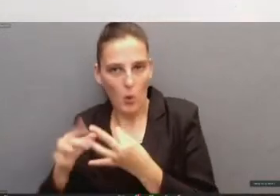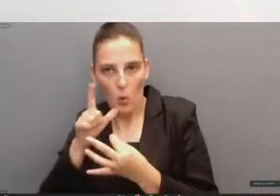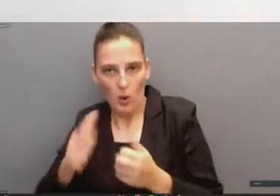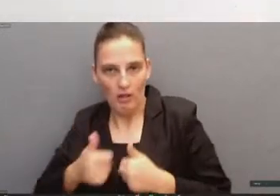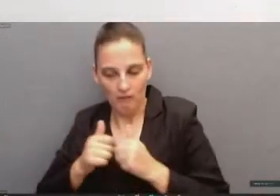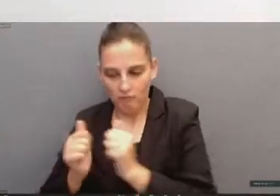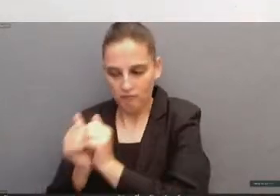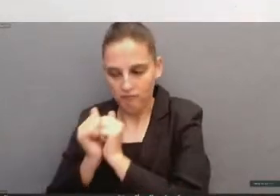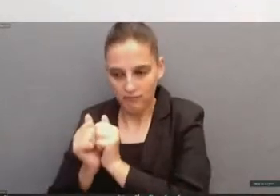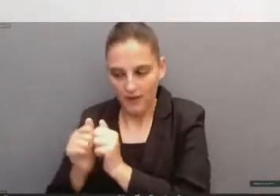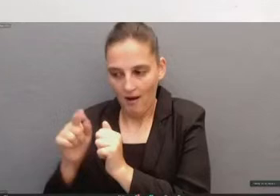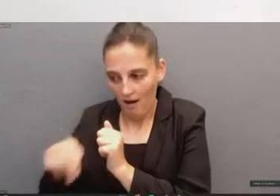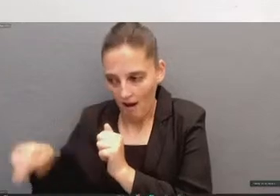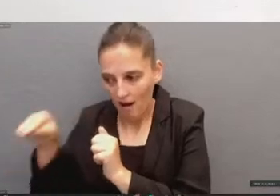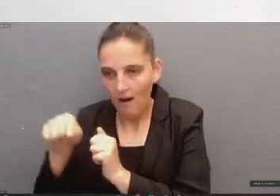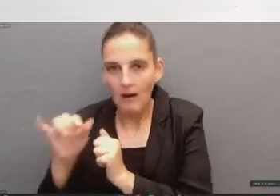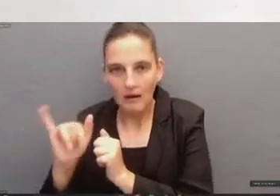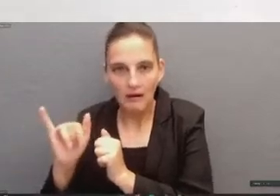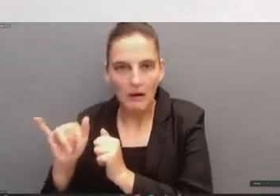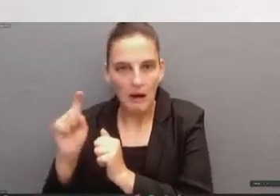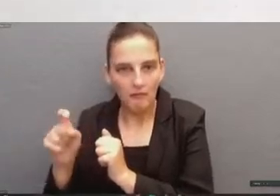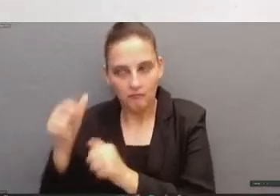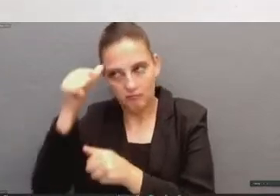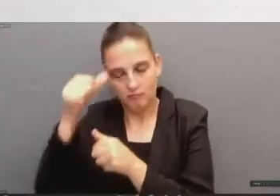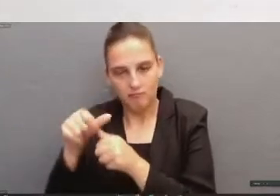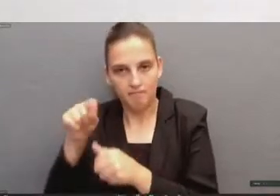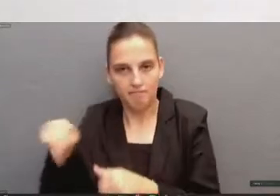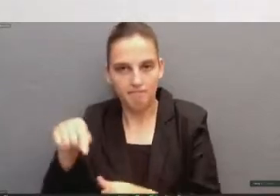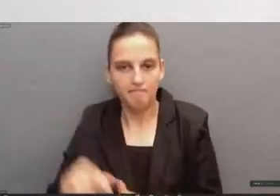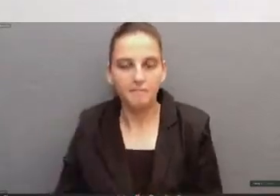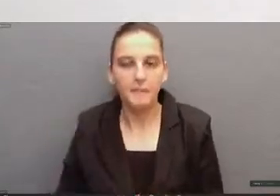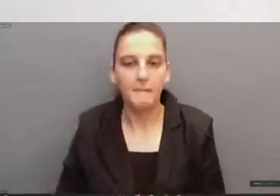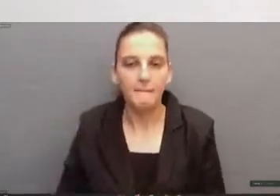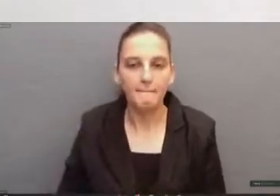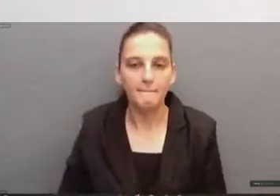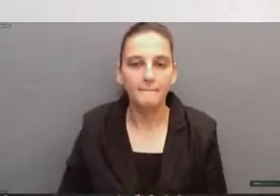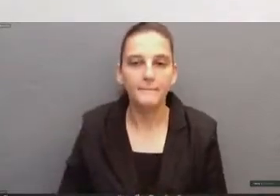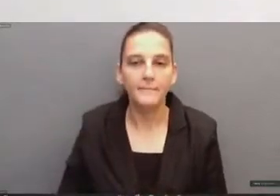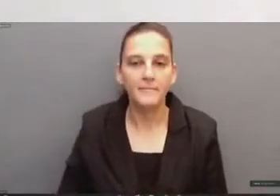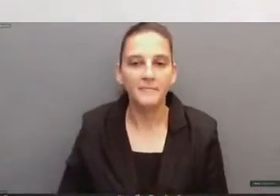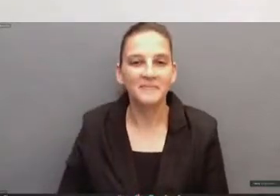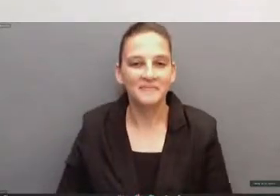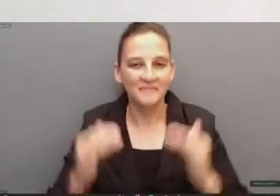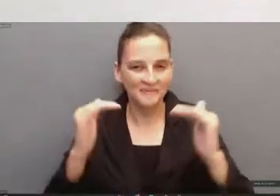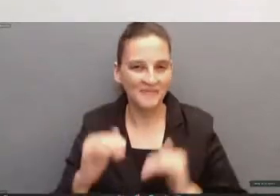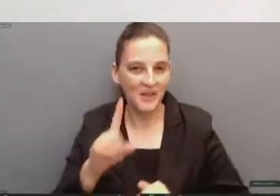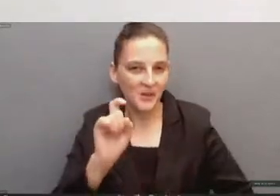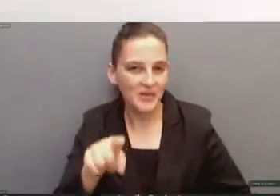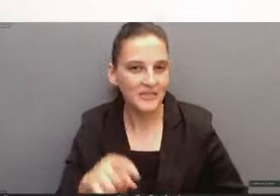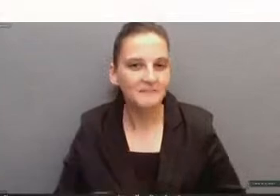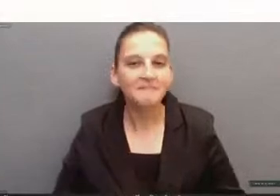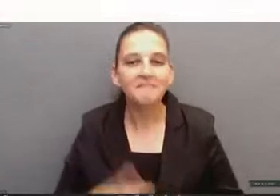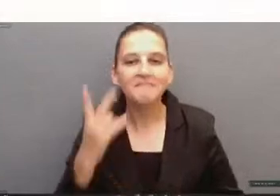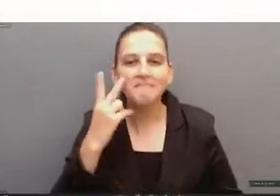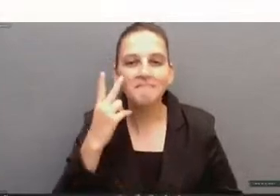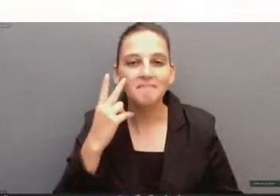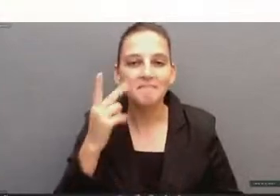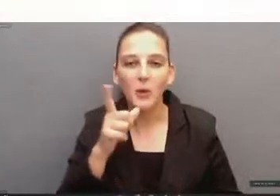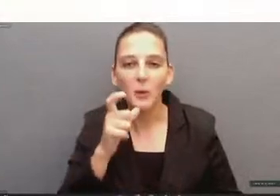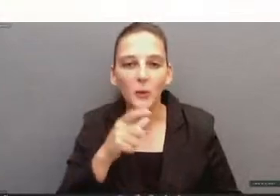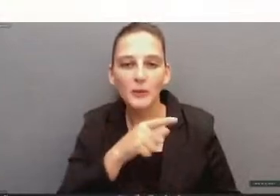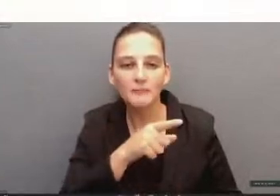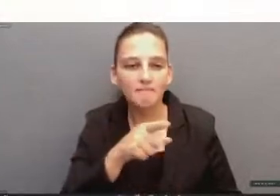context, and that has to be incorporated. Let's go to the next question and see who will be my next